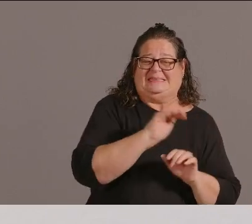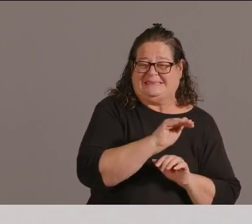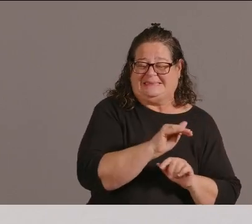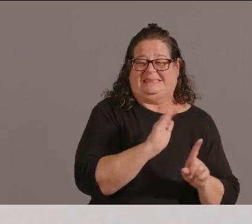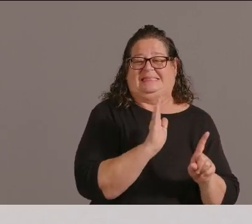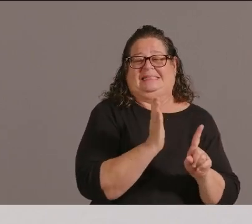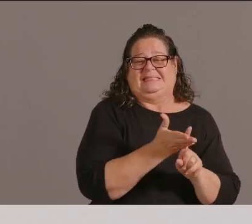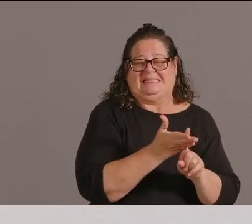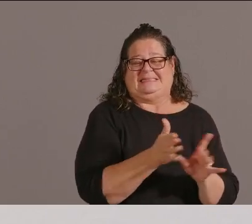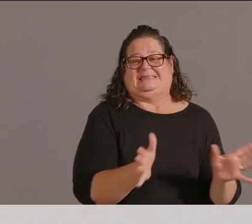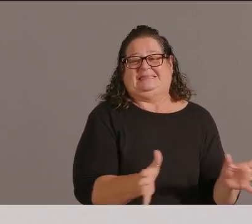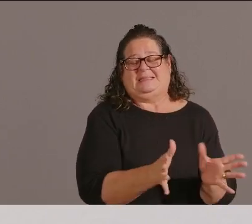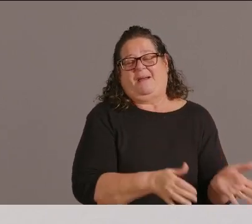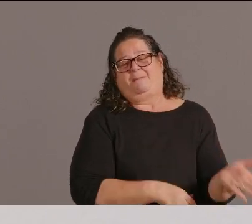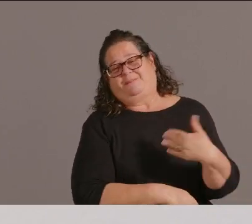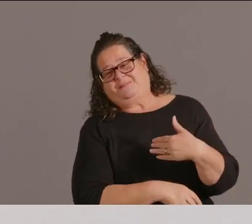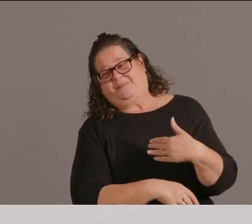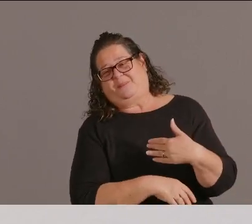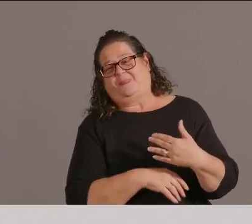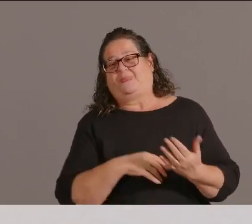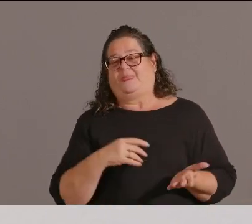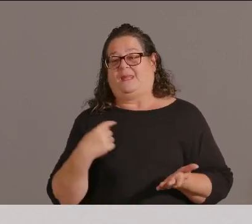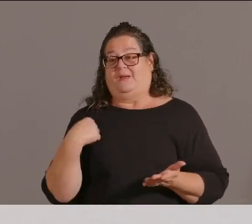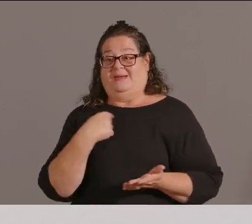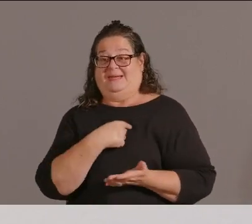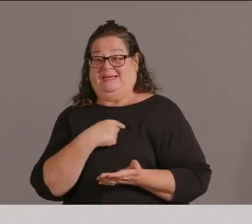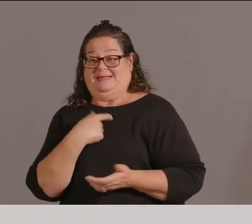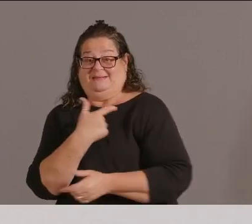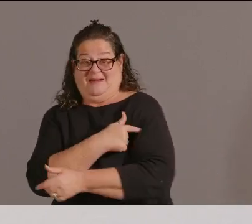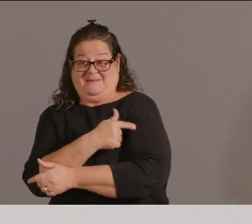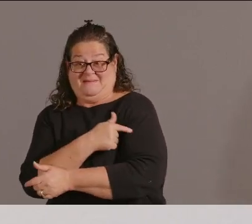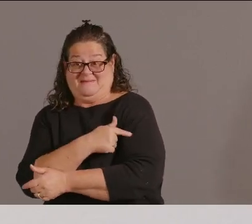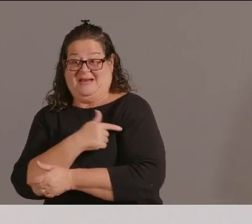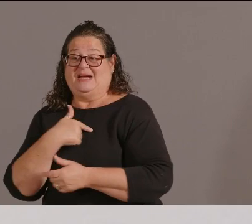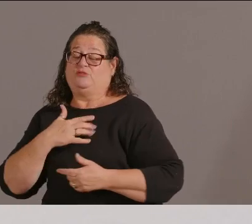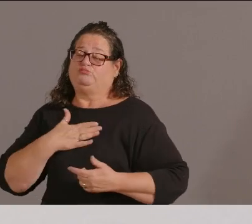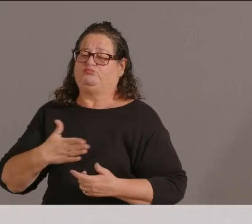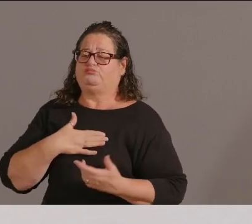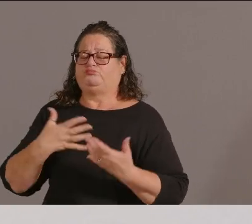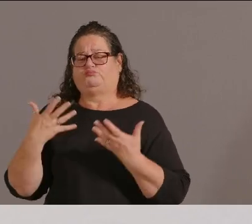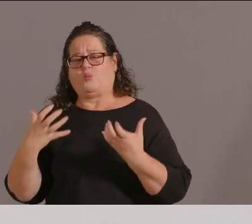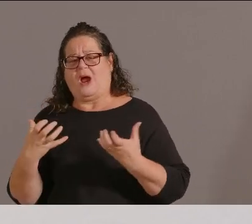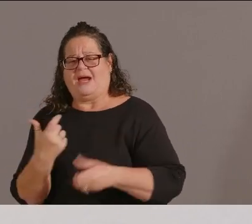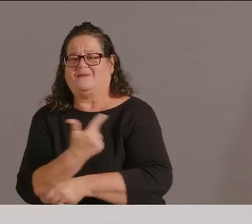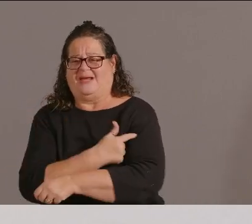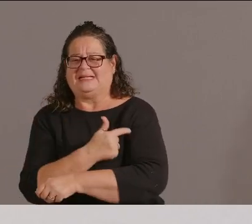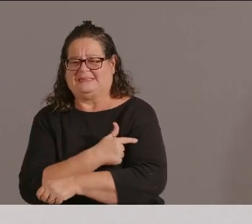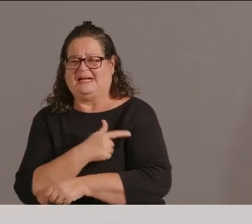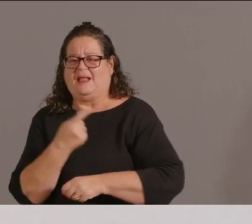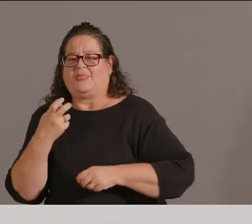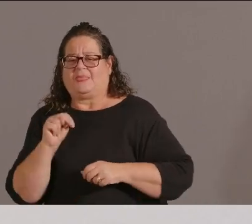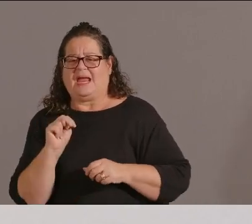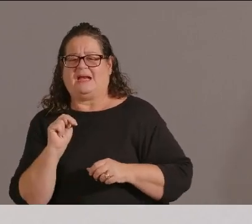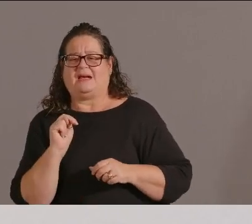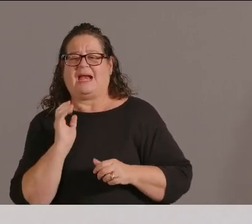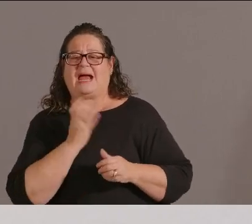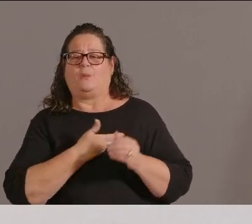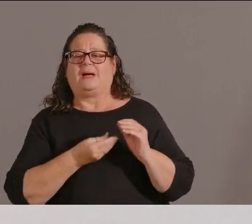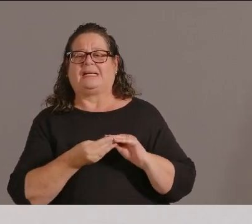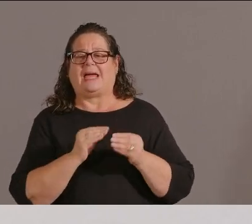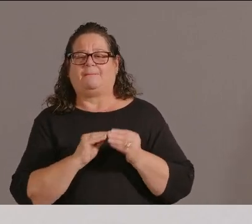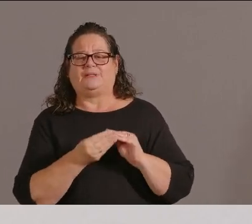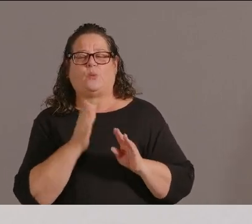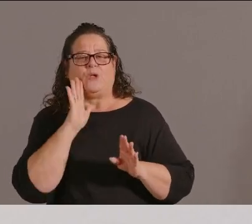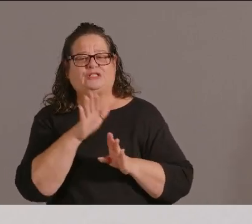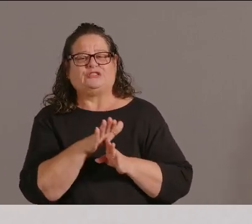our pace is going to slow down a little bit, because then we're going to have more supply than we have demand. And so then we're really going to have